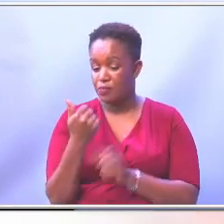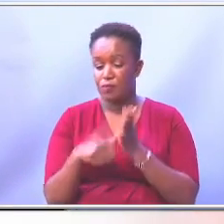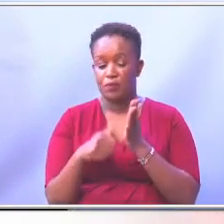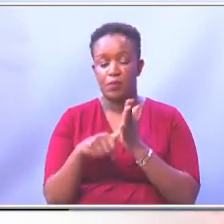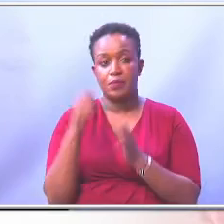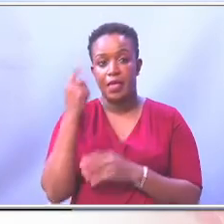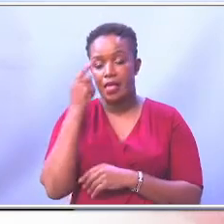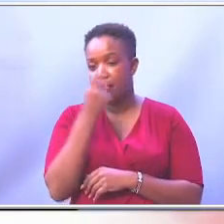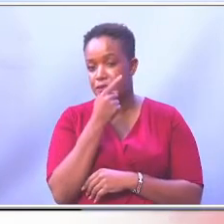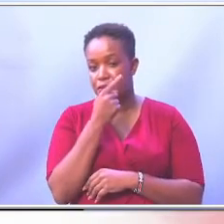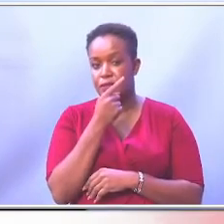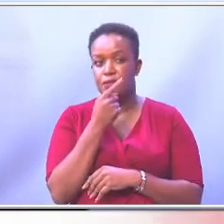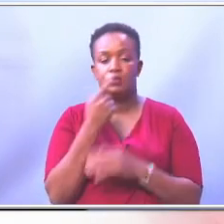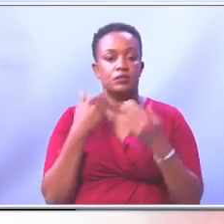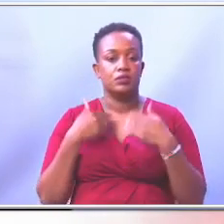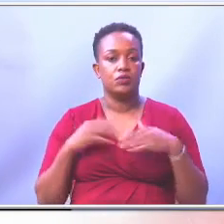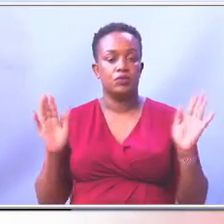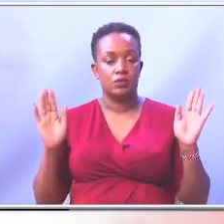macho.